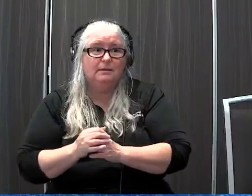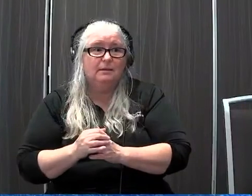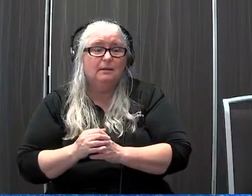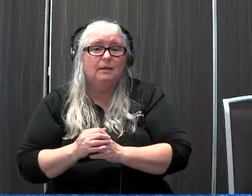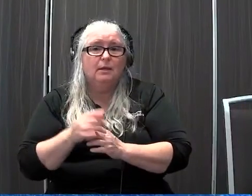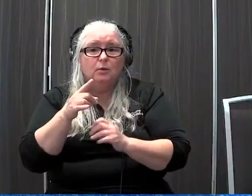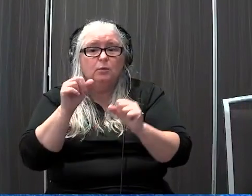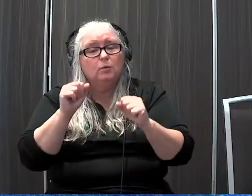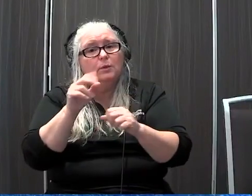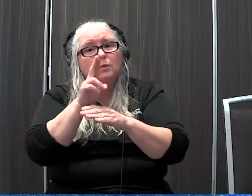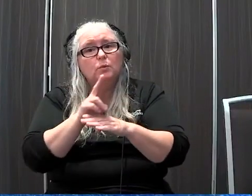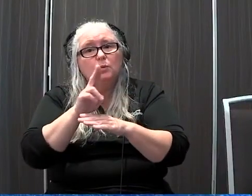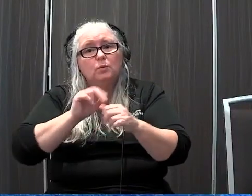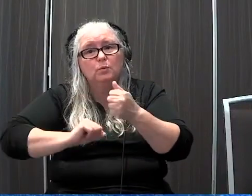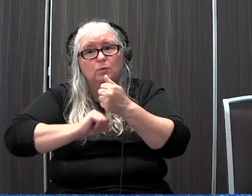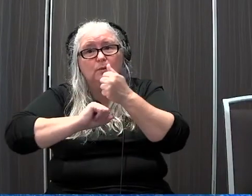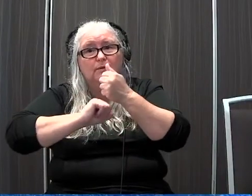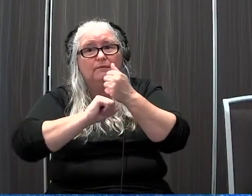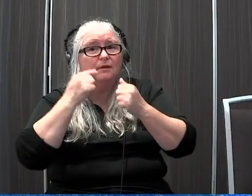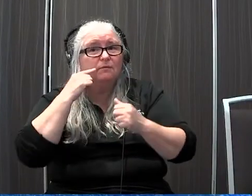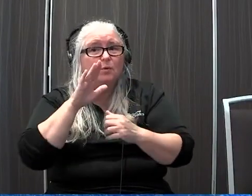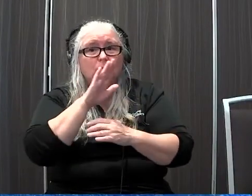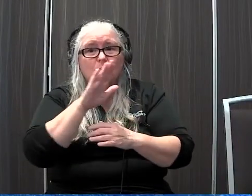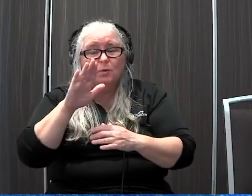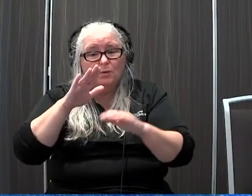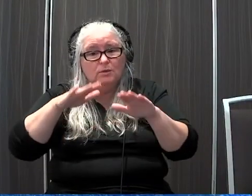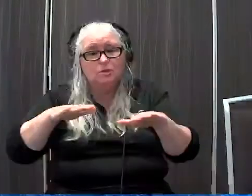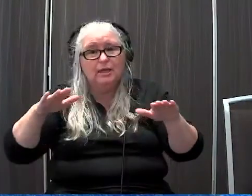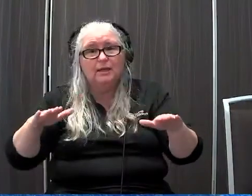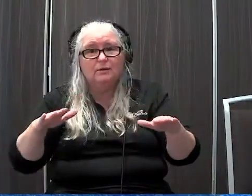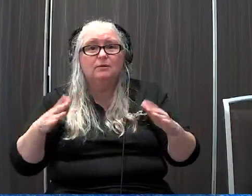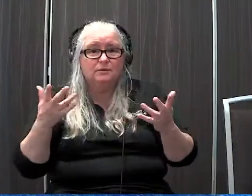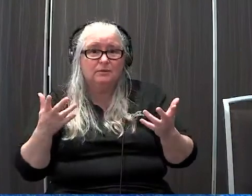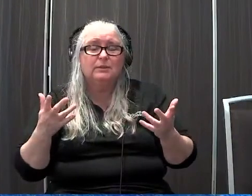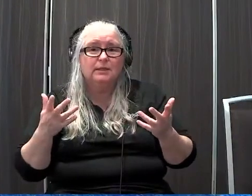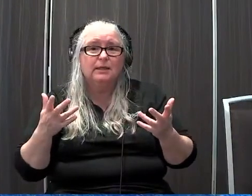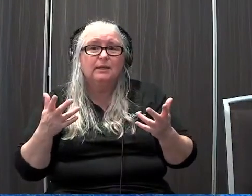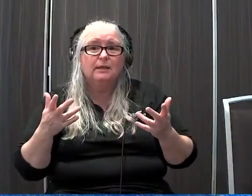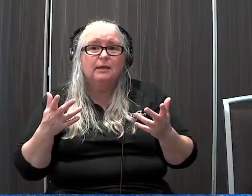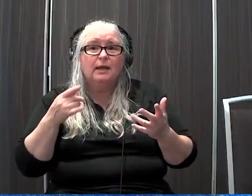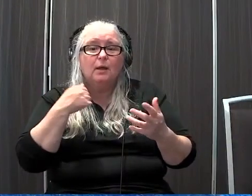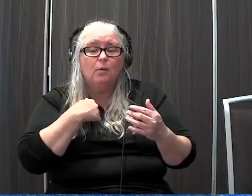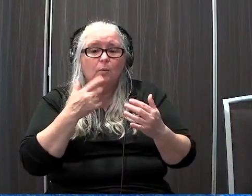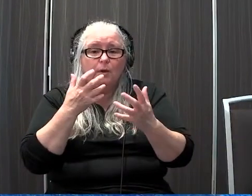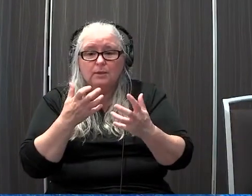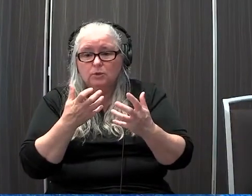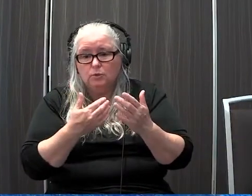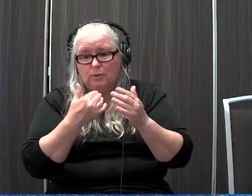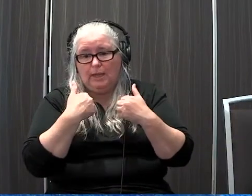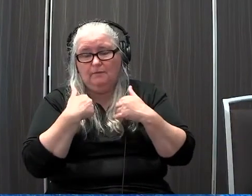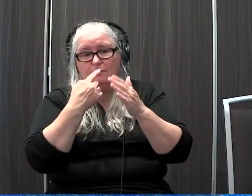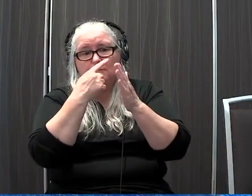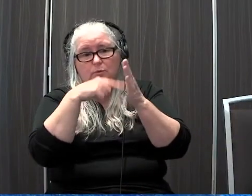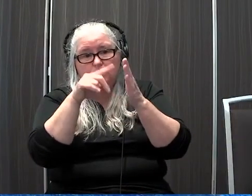And you can use this when advocating for your child. We've tried to make this checklist very reflective of what parents are asking for.